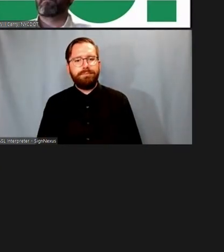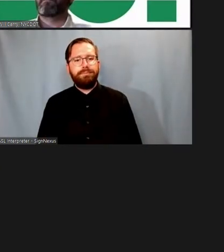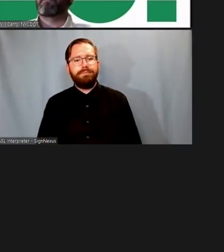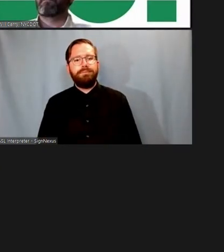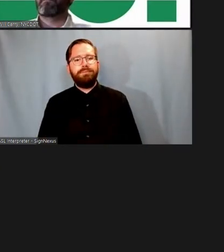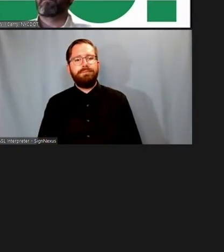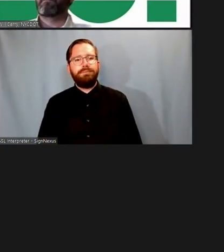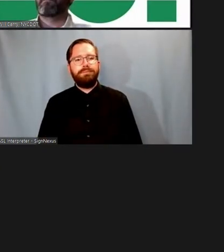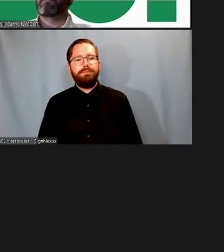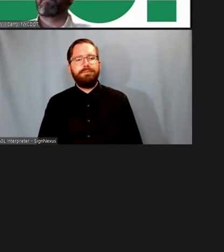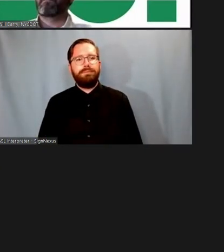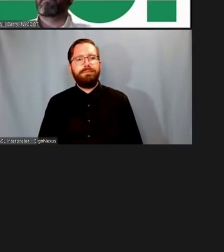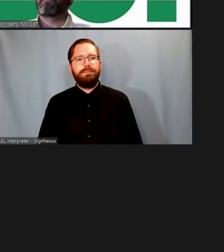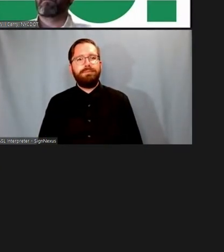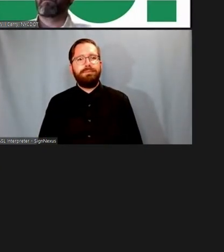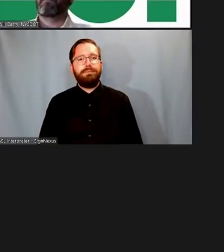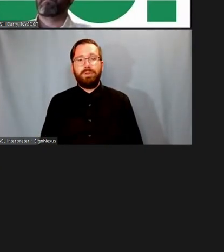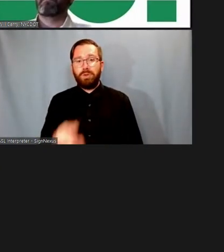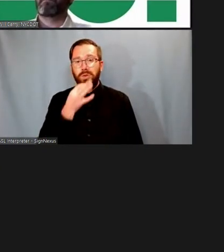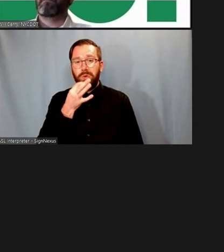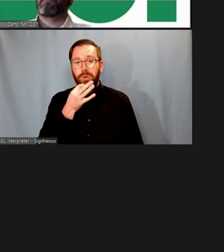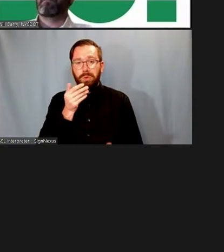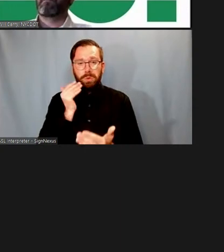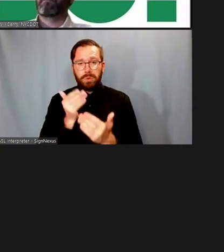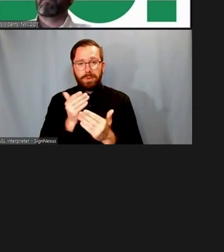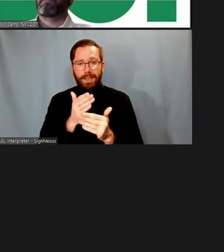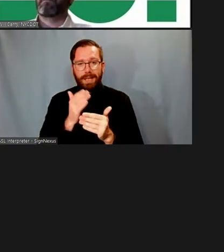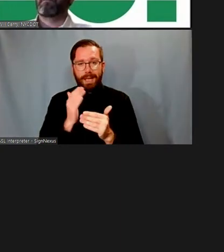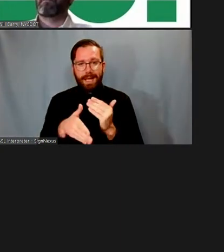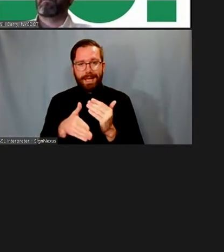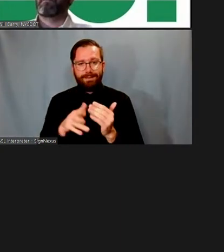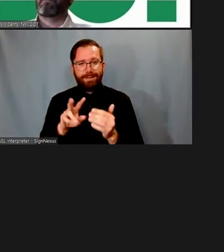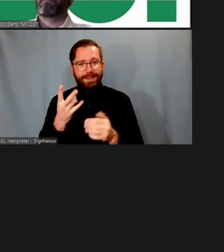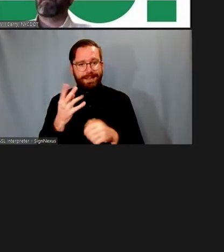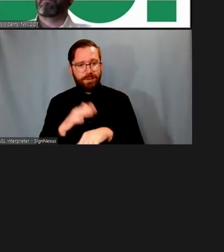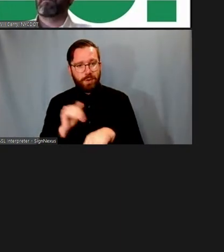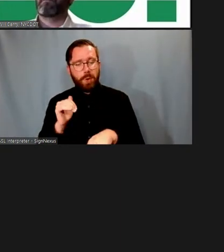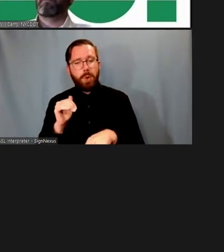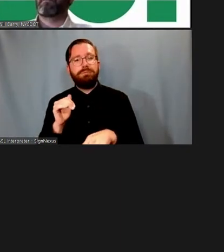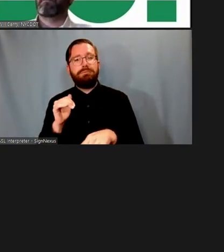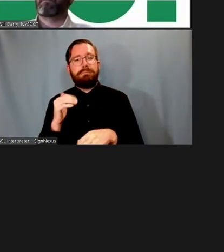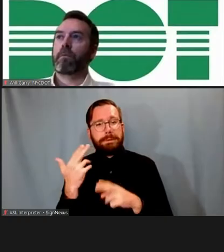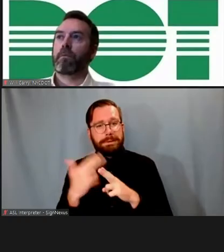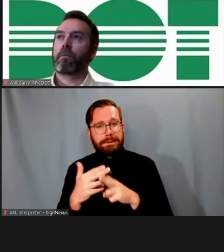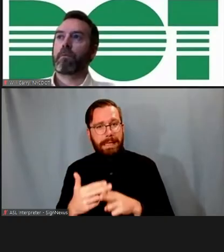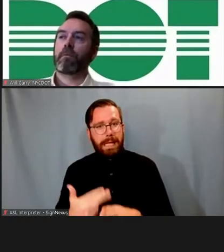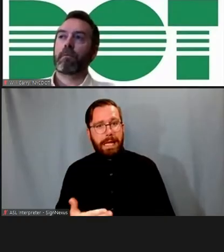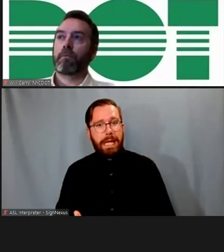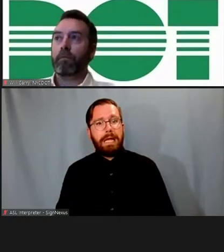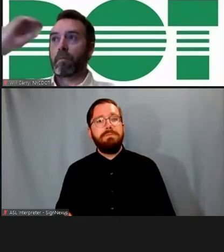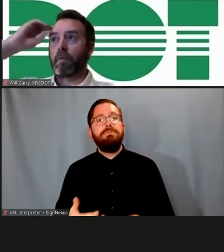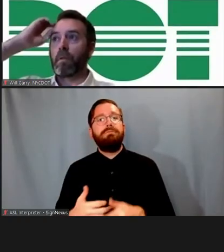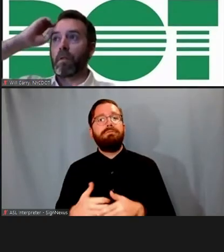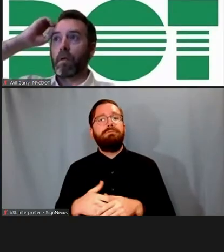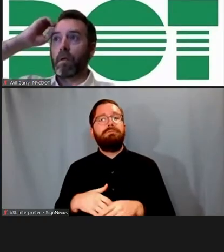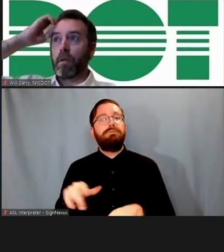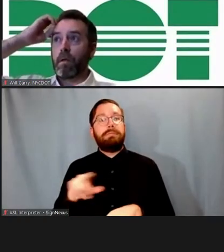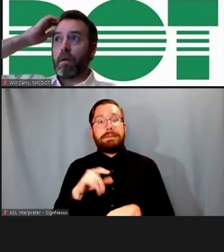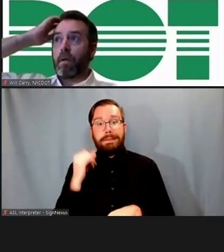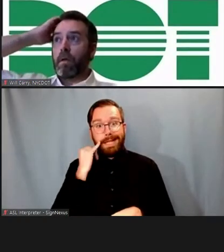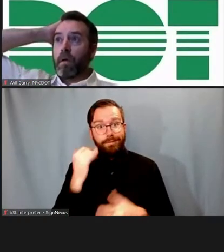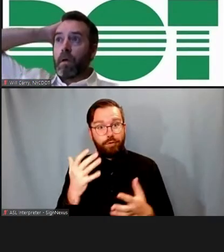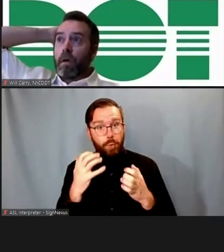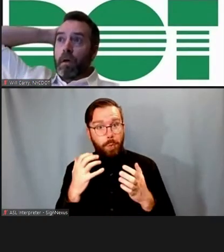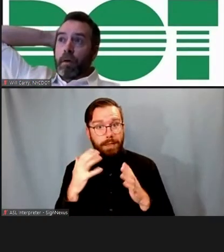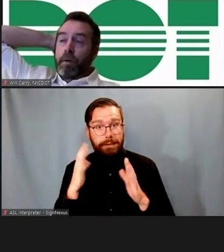we're nearing the end of our second call for speakers who were unable to speak when their name was first called again if you would like to